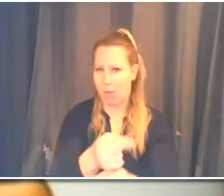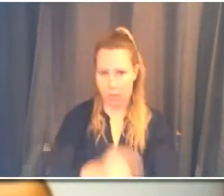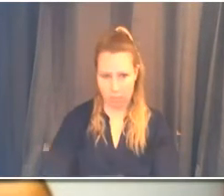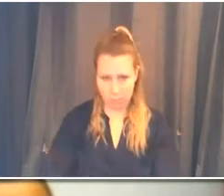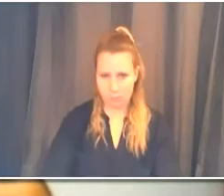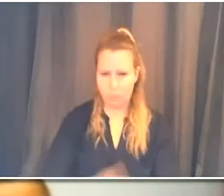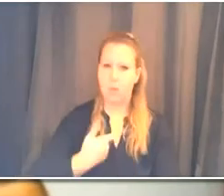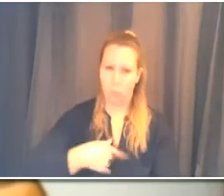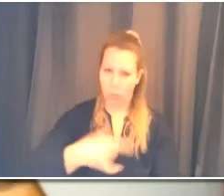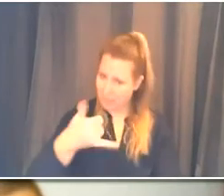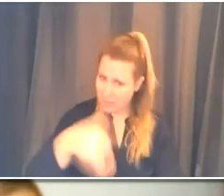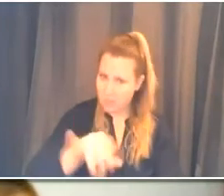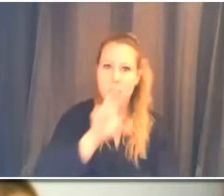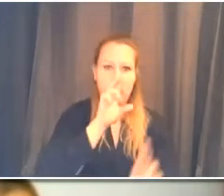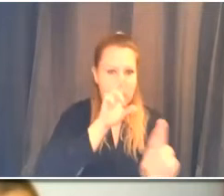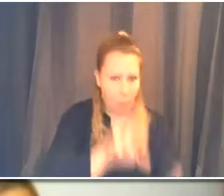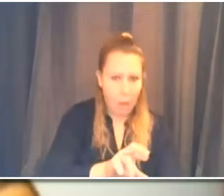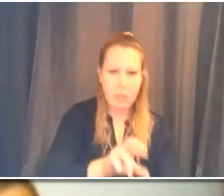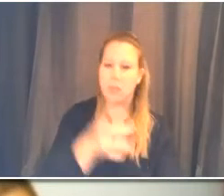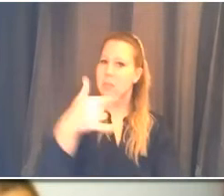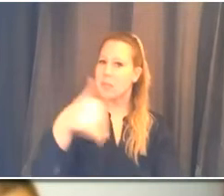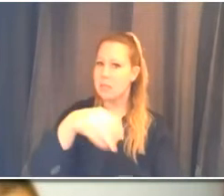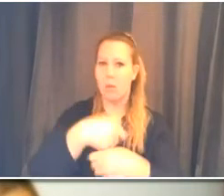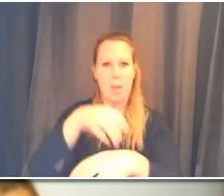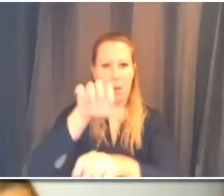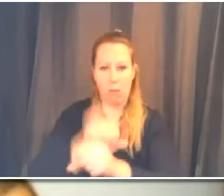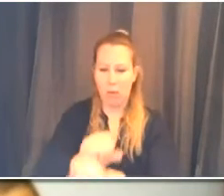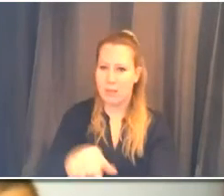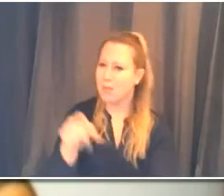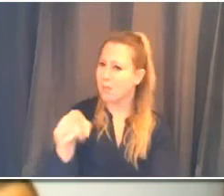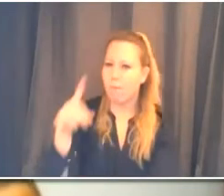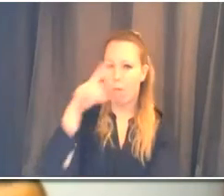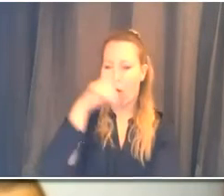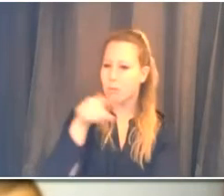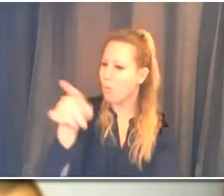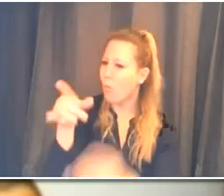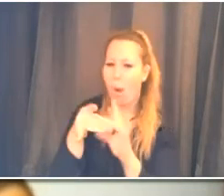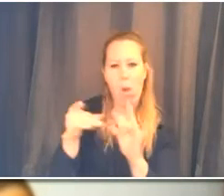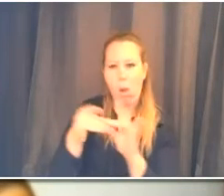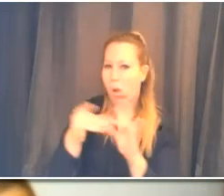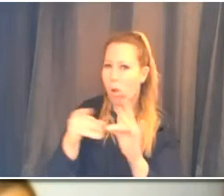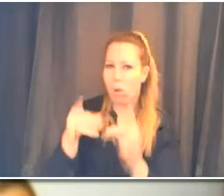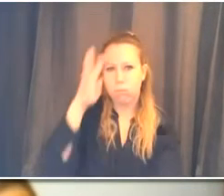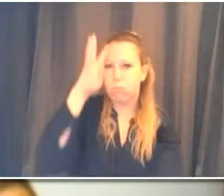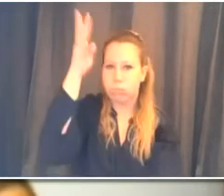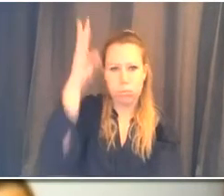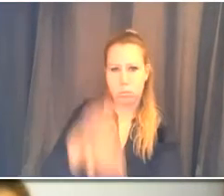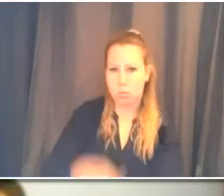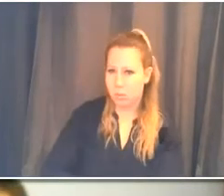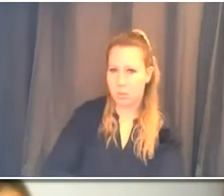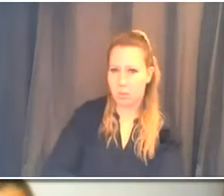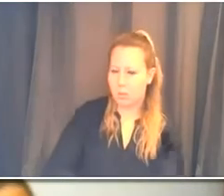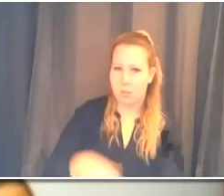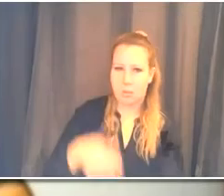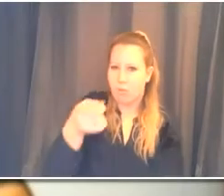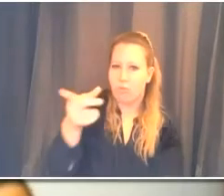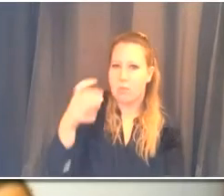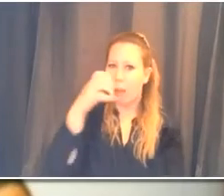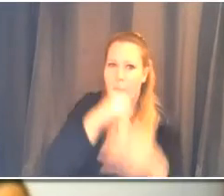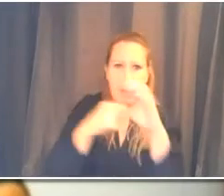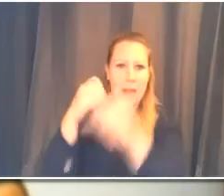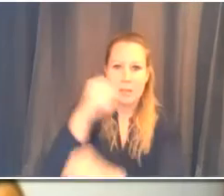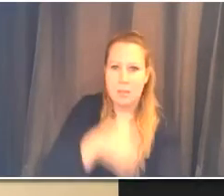misperception that if they call 911 if they call the police that we're somehow going to inadequately respond to them that's